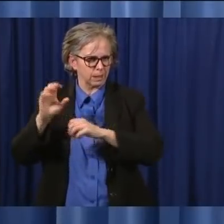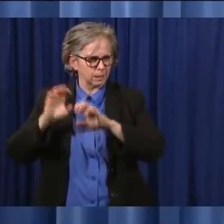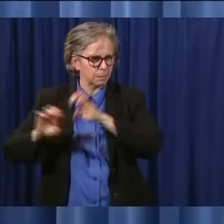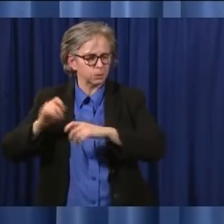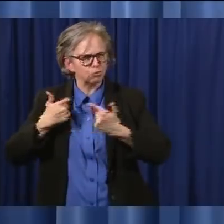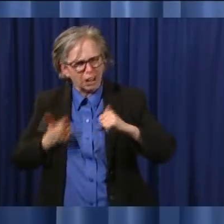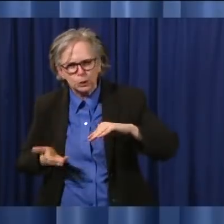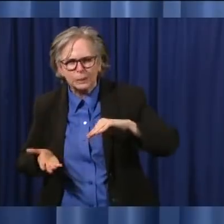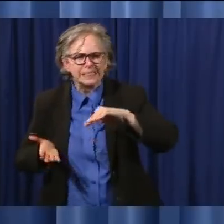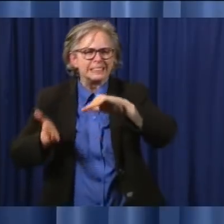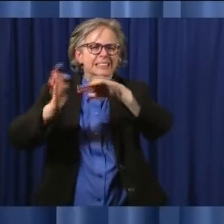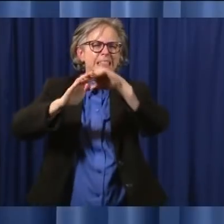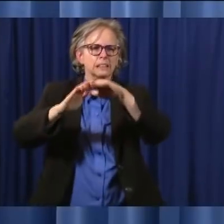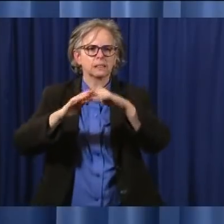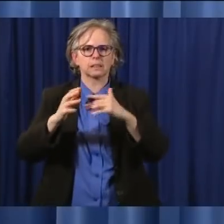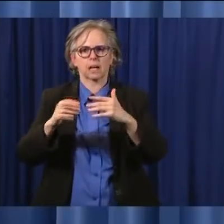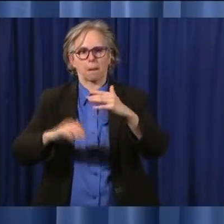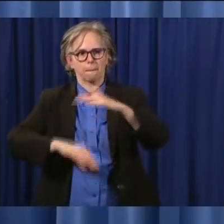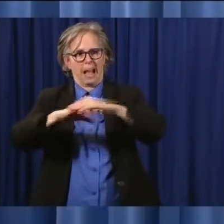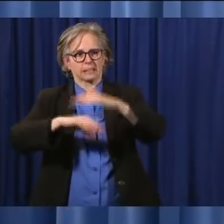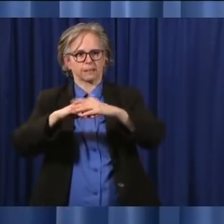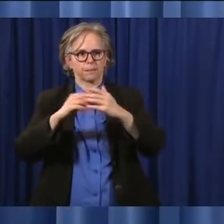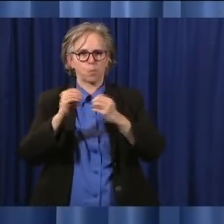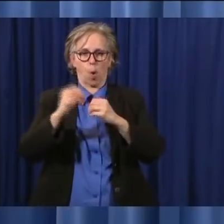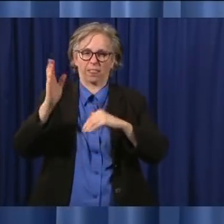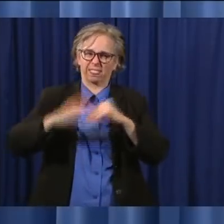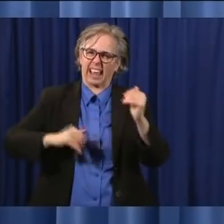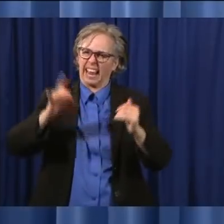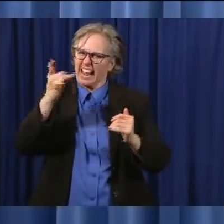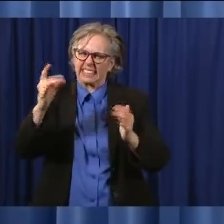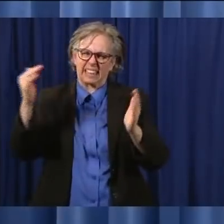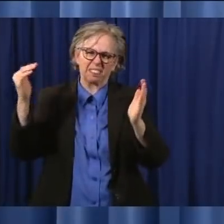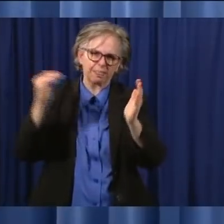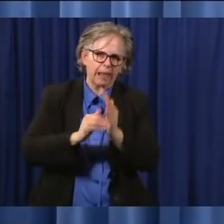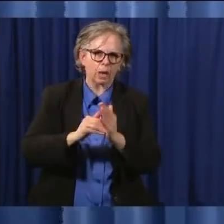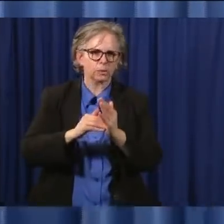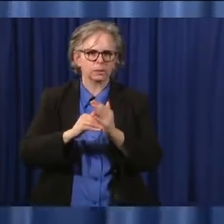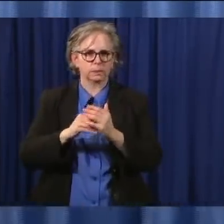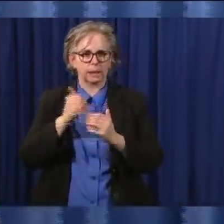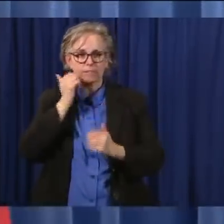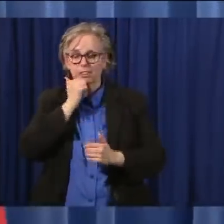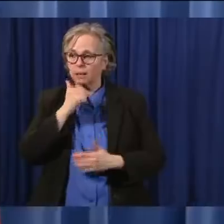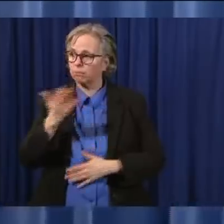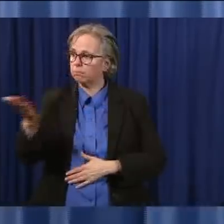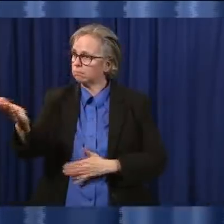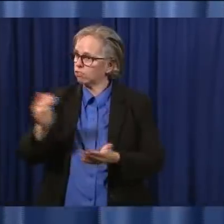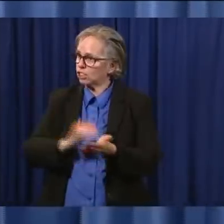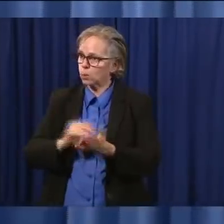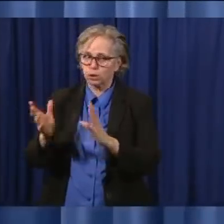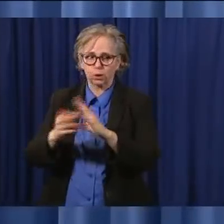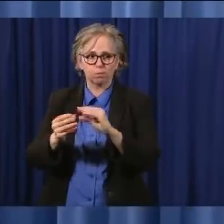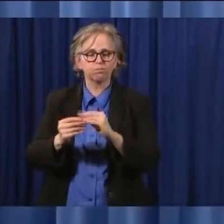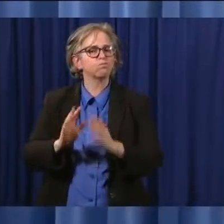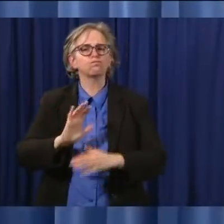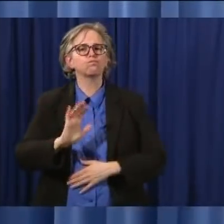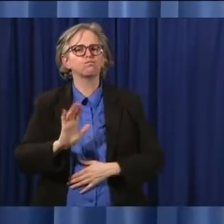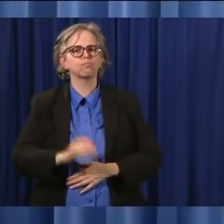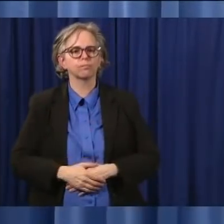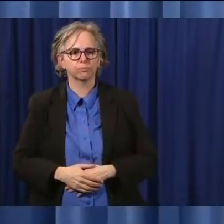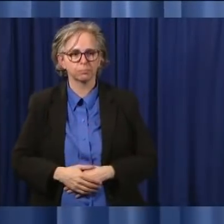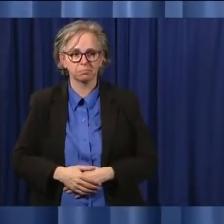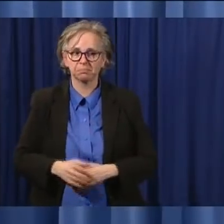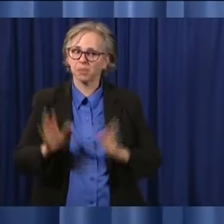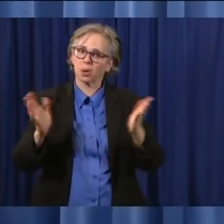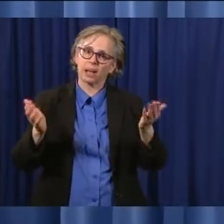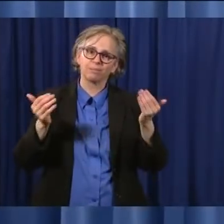the 18,000 per day. Dr. Acton, I don't know if you want to add anything to that or not. Okay. So